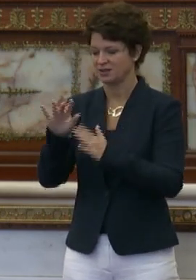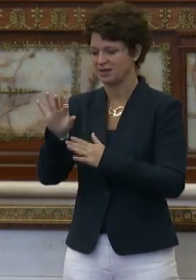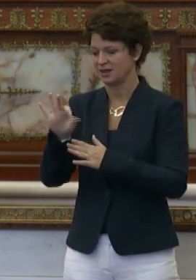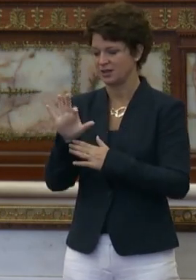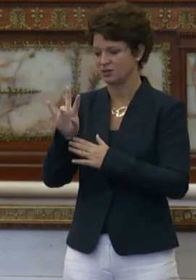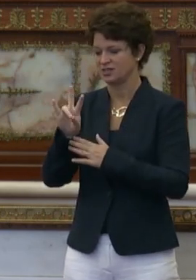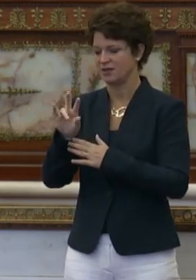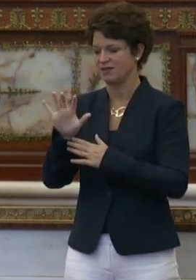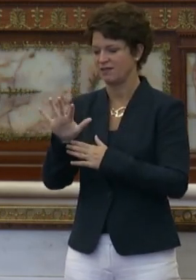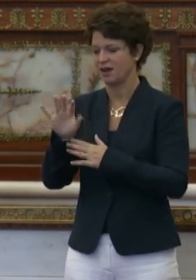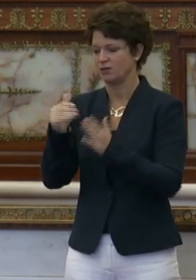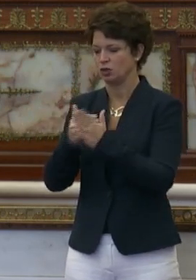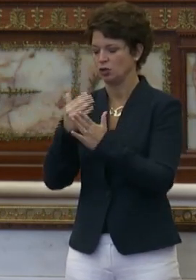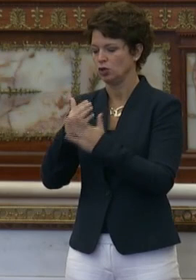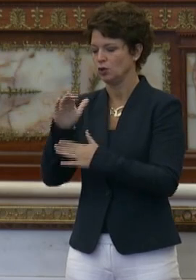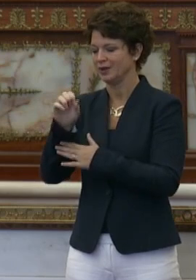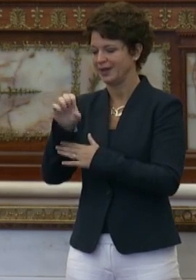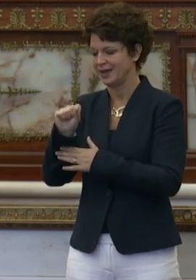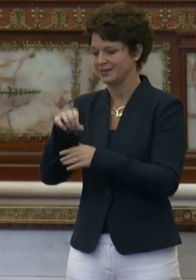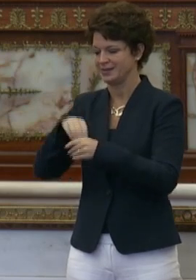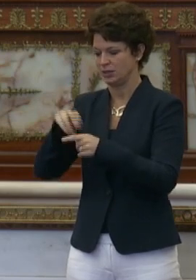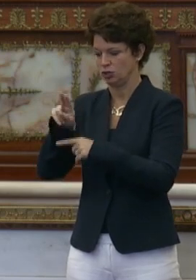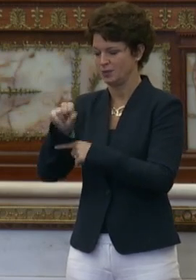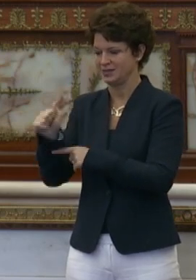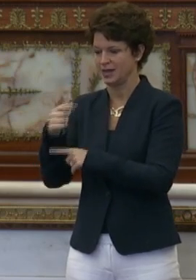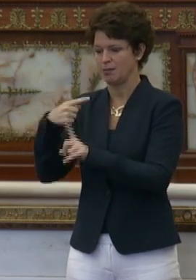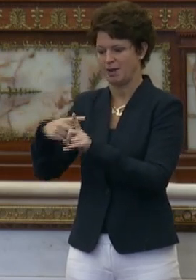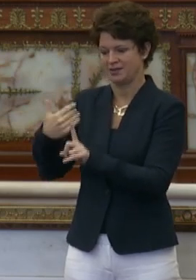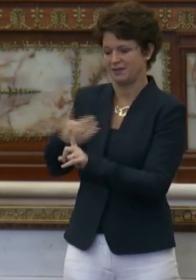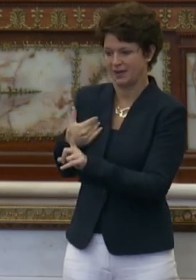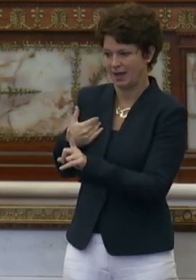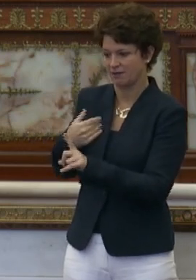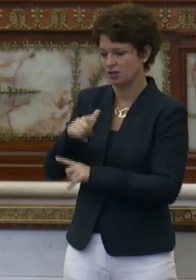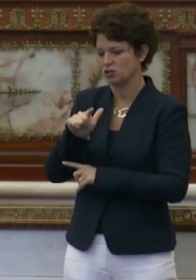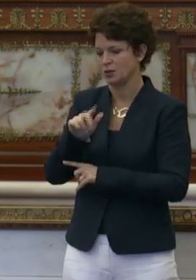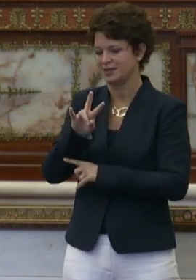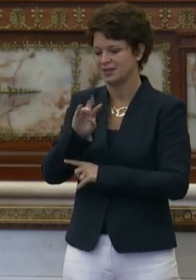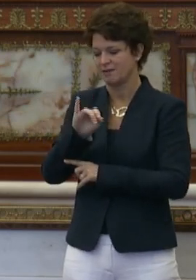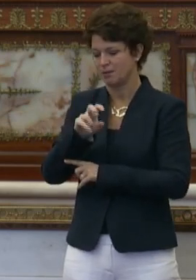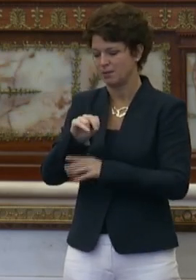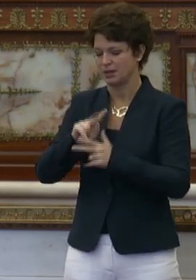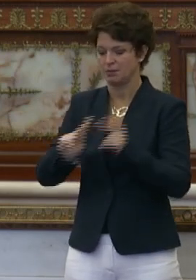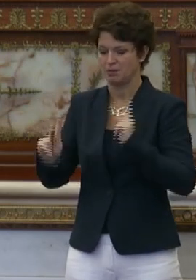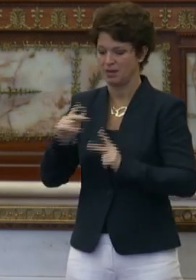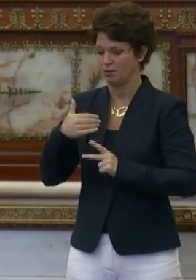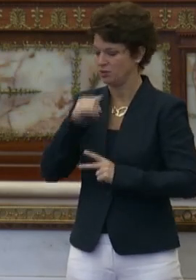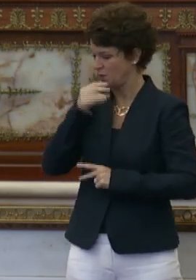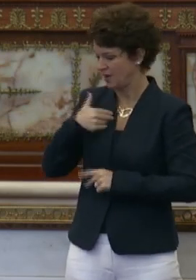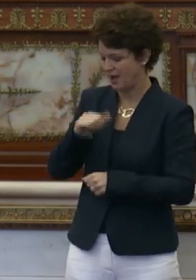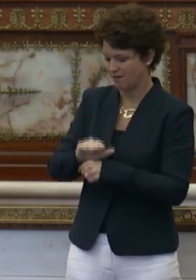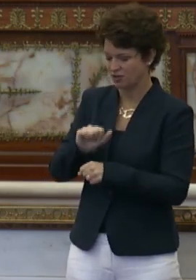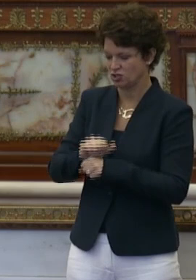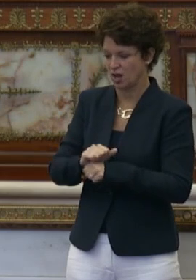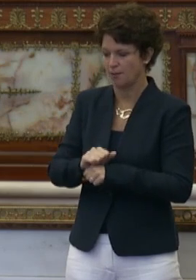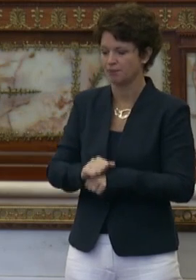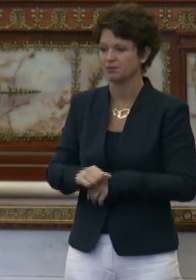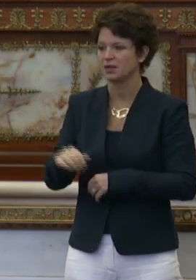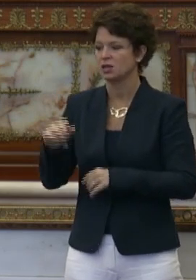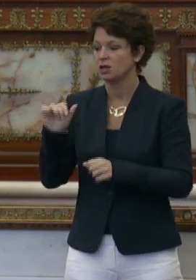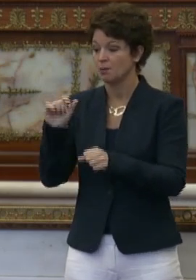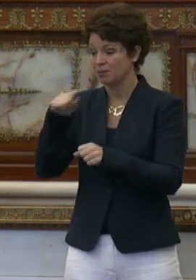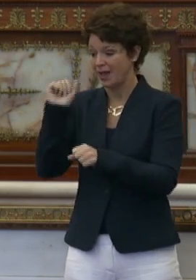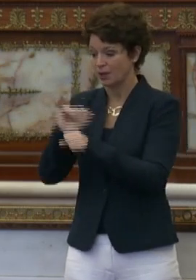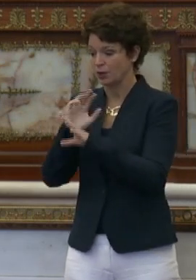27,975 new cases since yesterday in the U.S. 20 million people in the U.S. are currently unemployed. One in six black workers are unemployed.